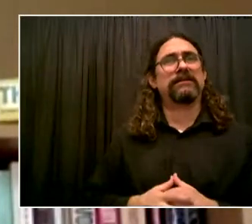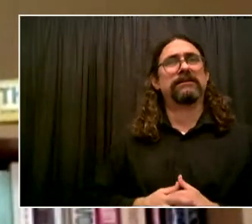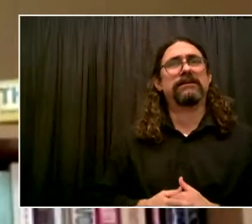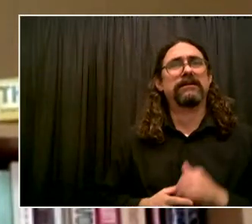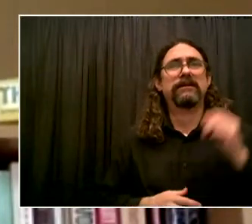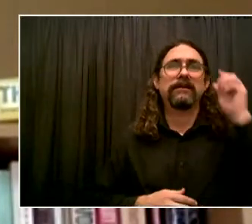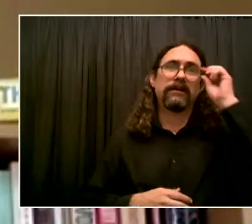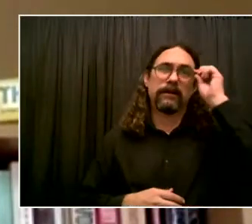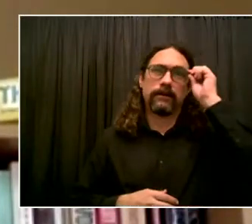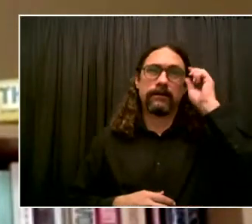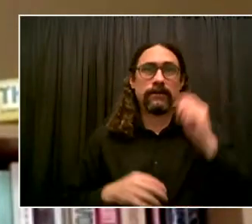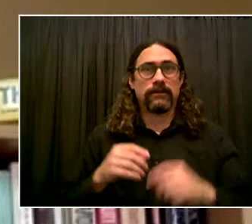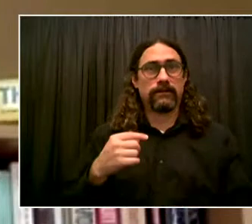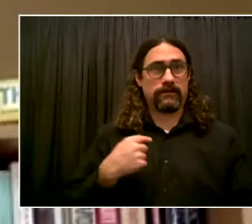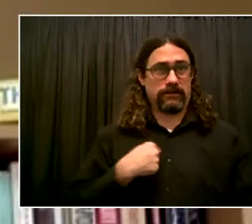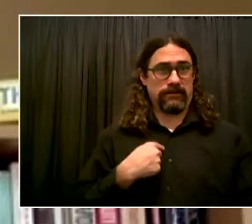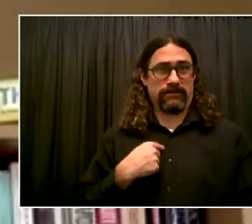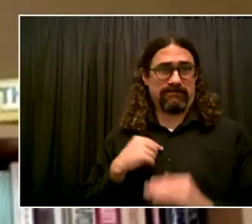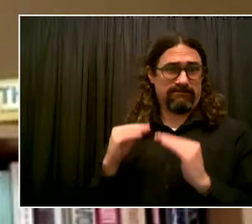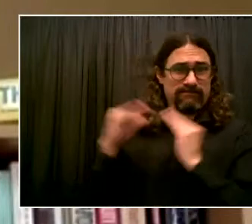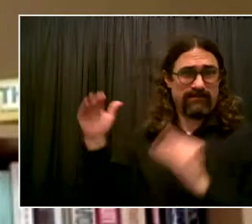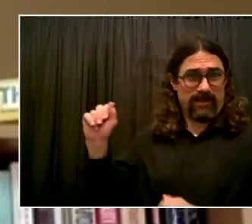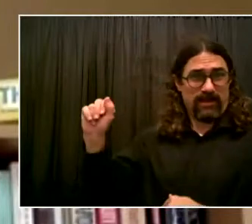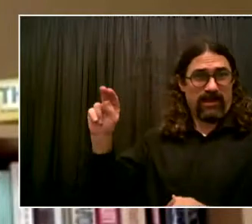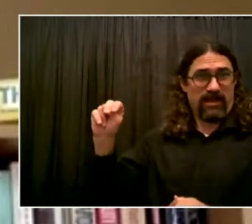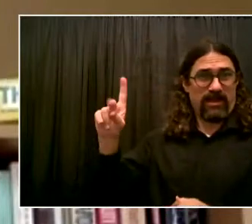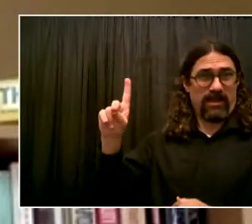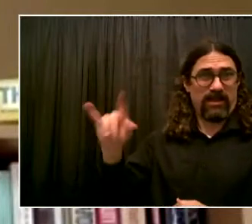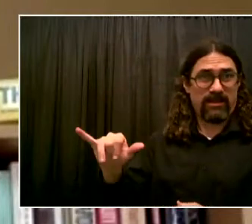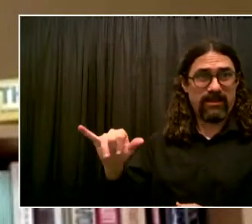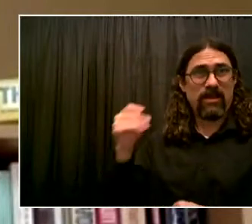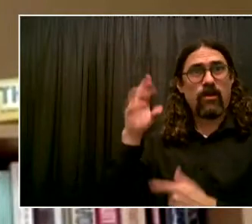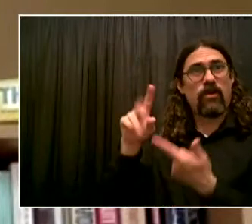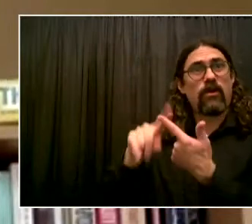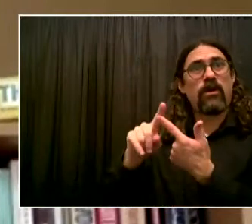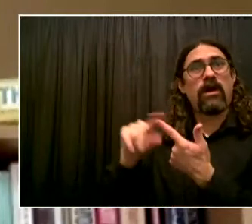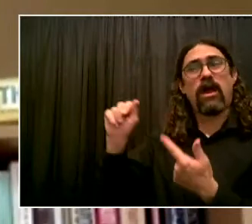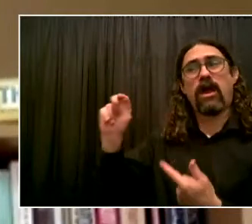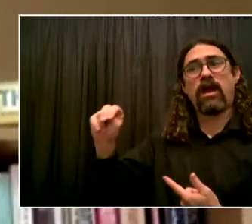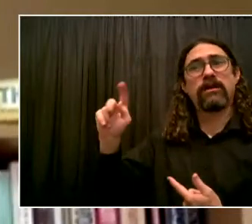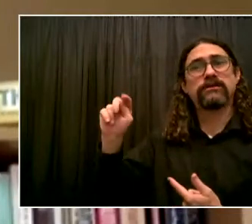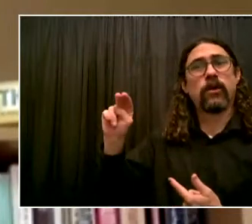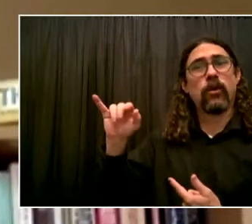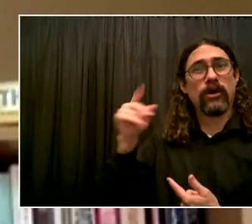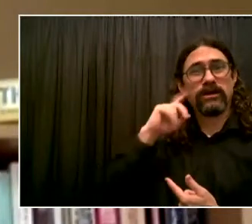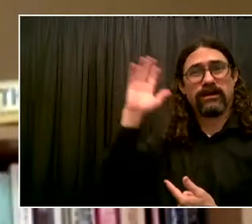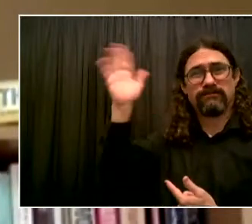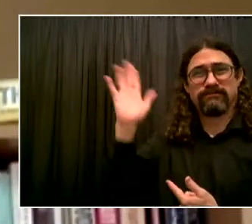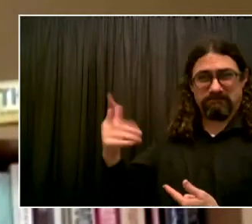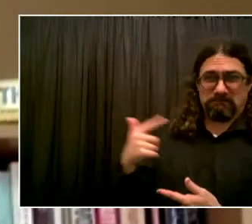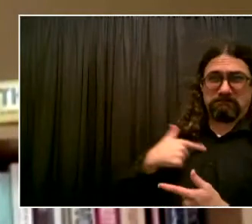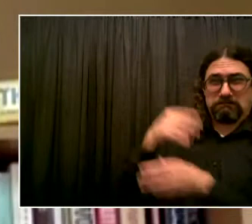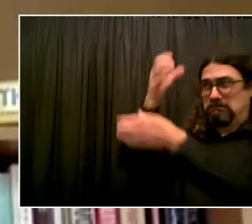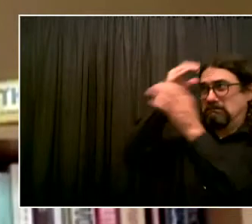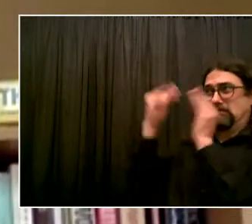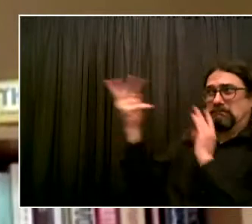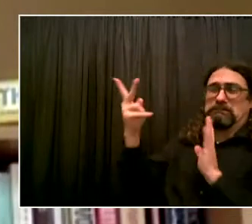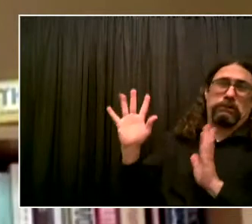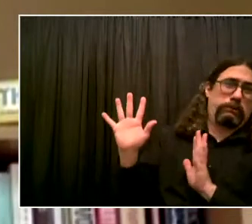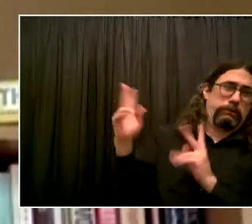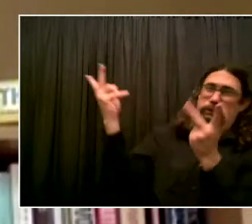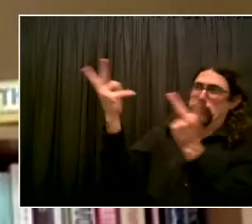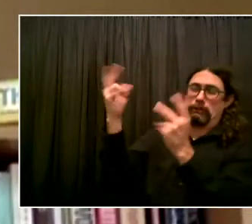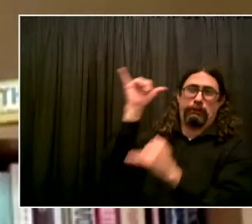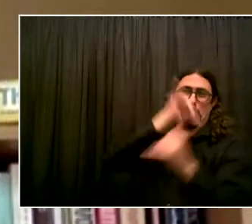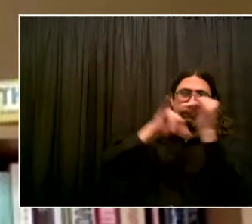words of Rebecca Solnit, who I find one of our most beautiful writers on what it looks like when we recover from